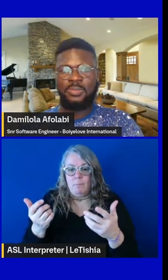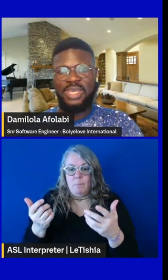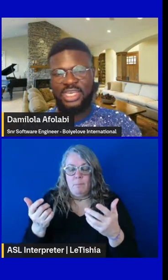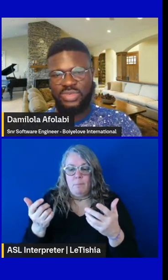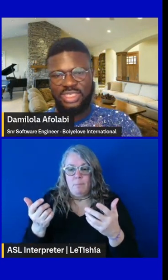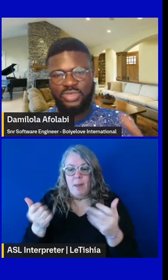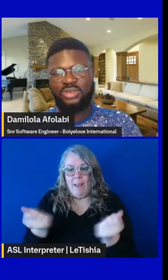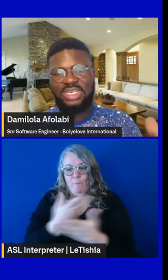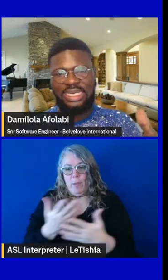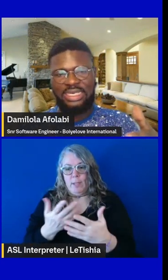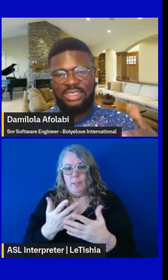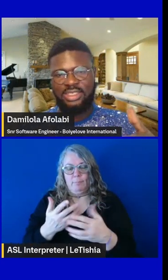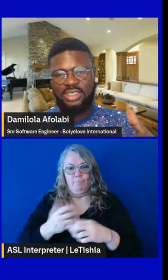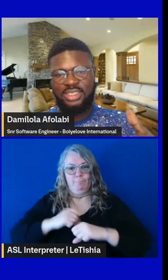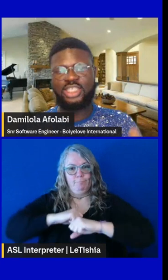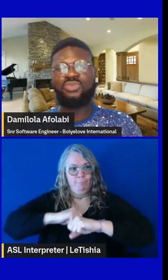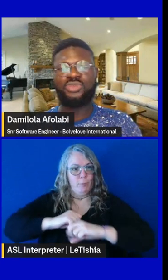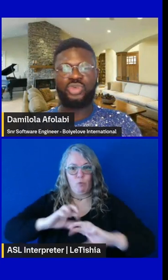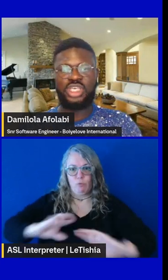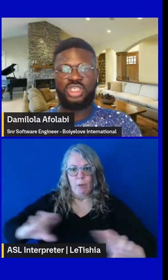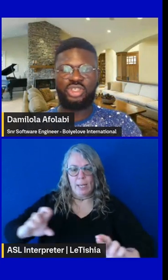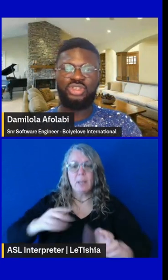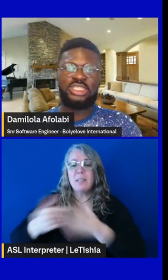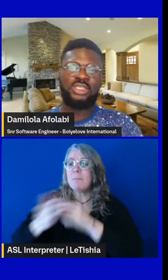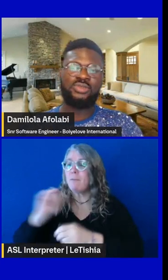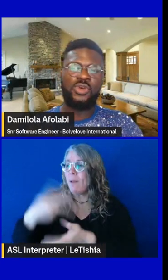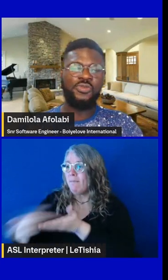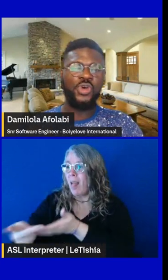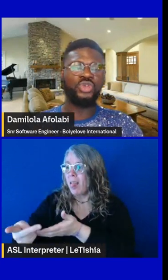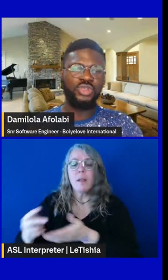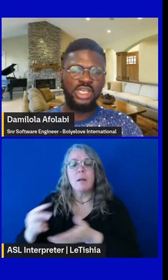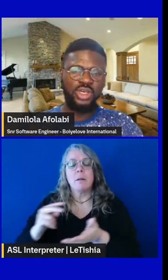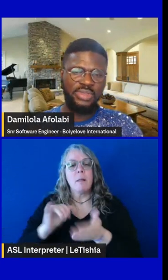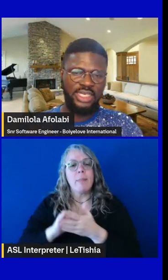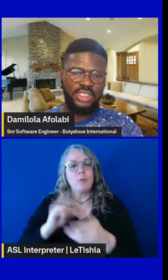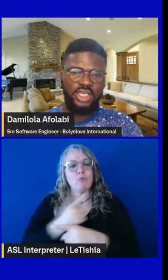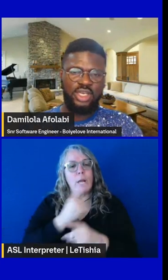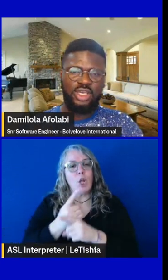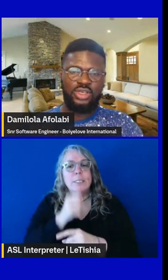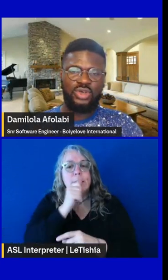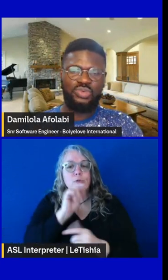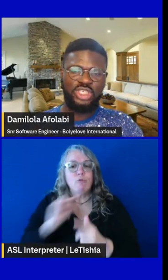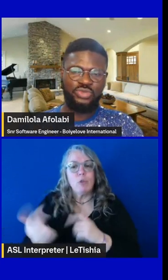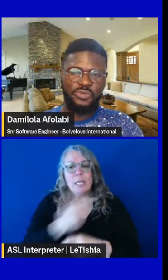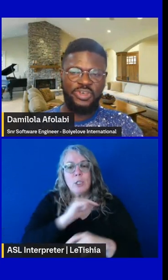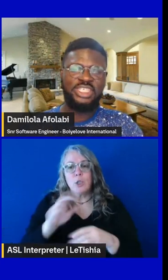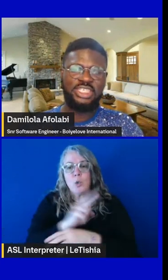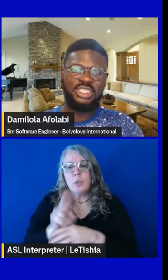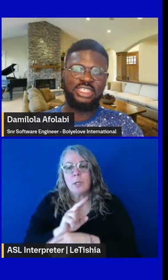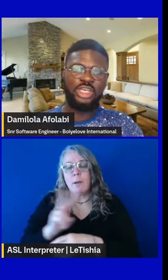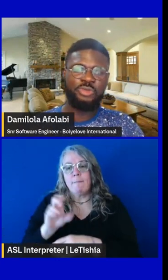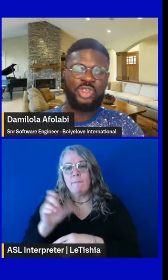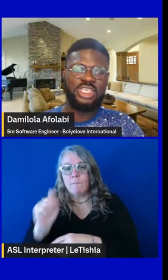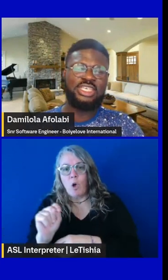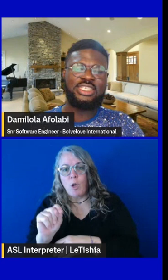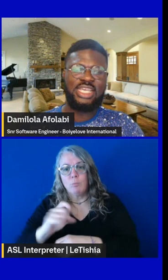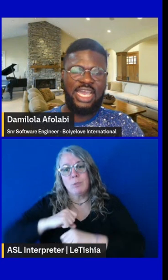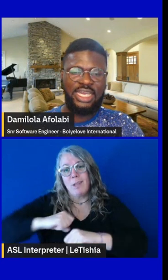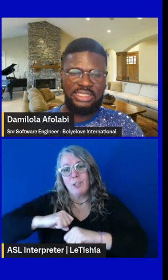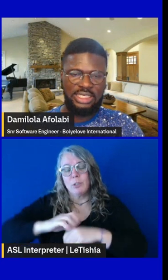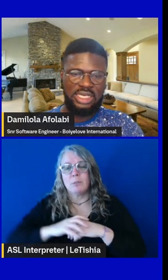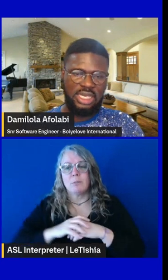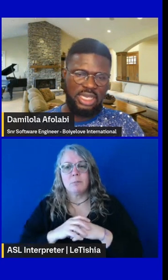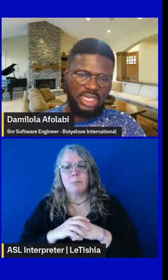is paired with regular secret rotation using Vault Rotate command, which refreshes encryption